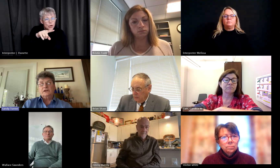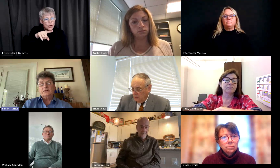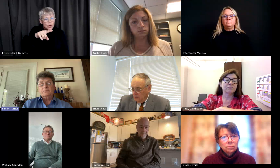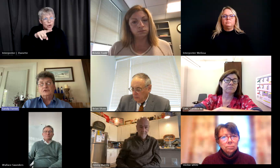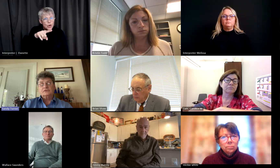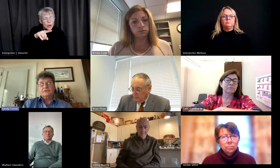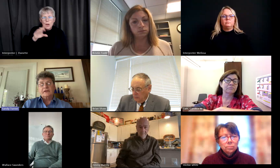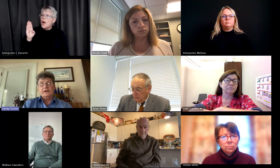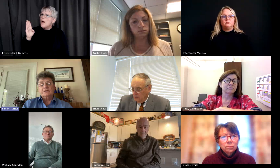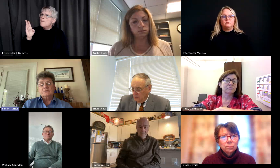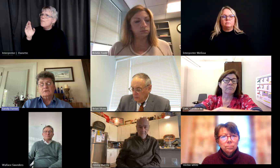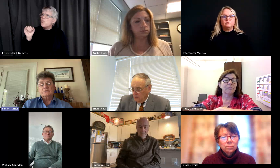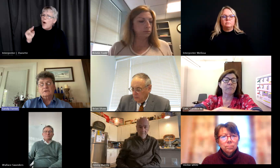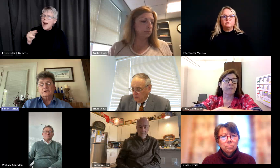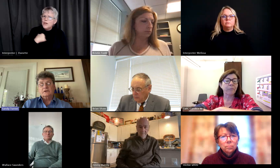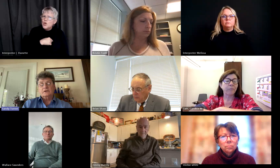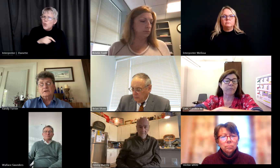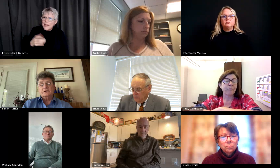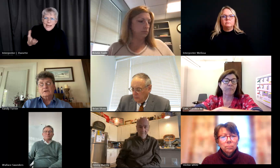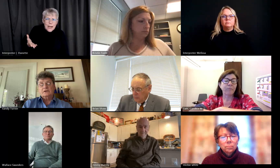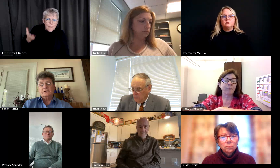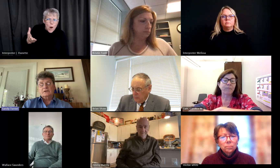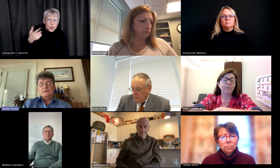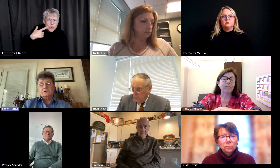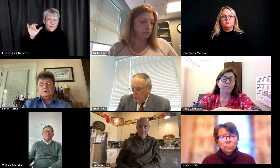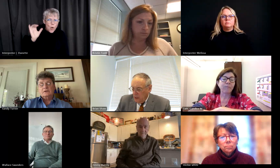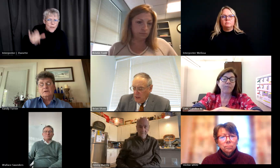Brian, do we need a motion for that, or?